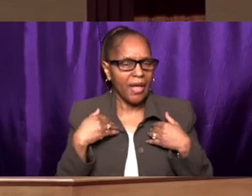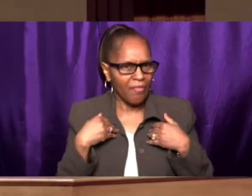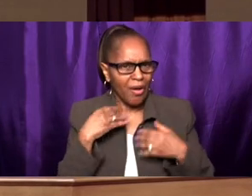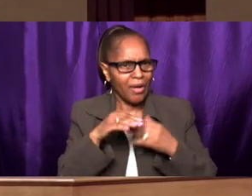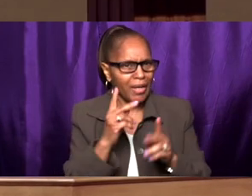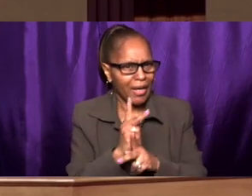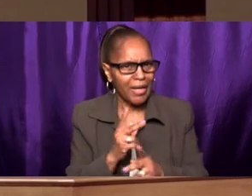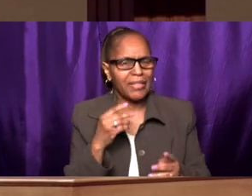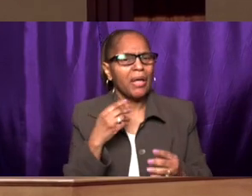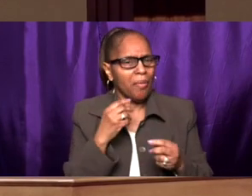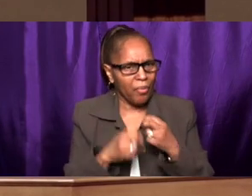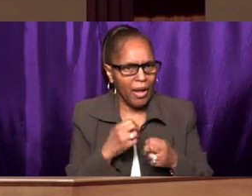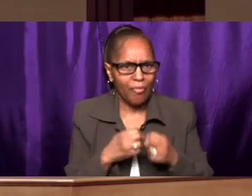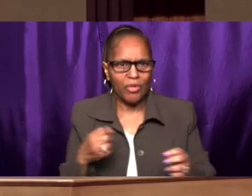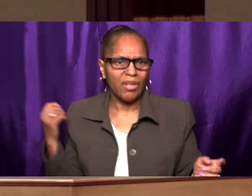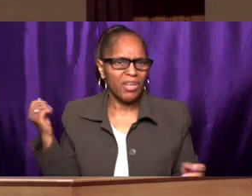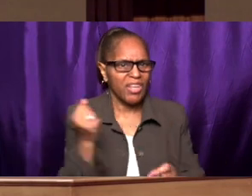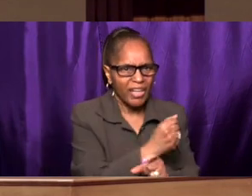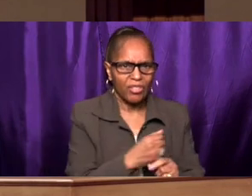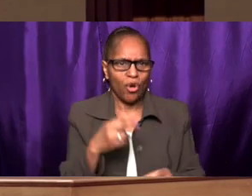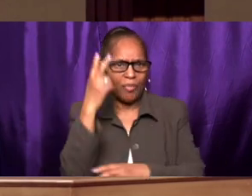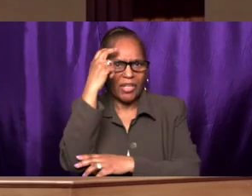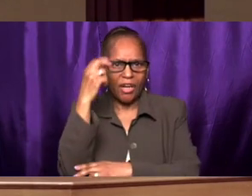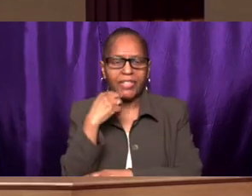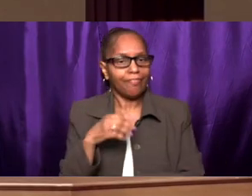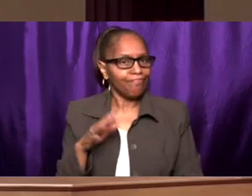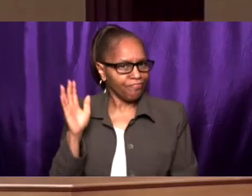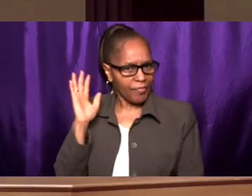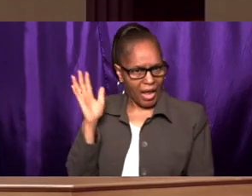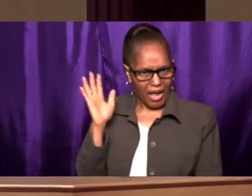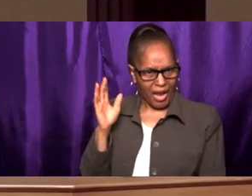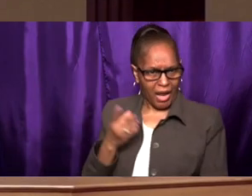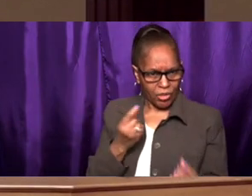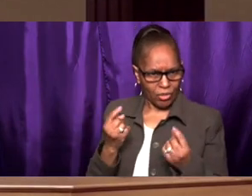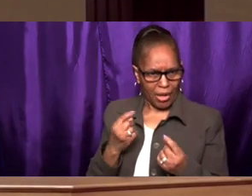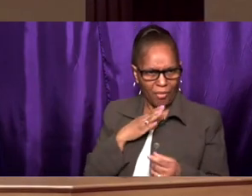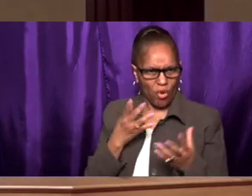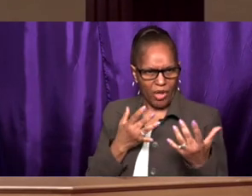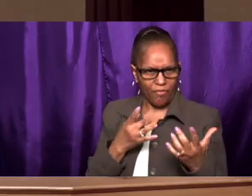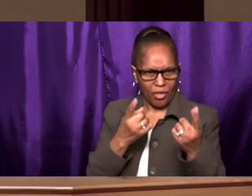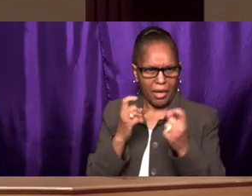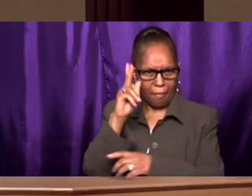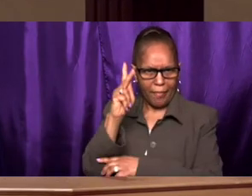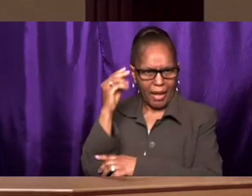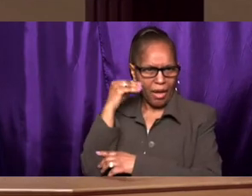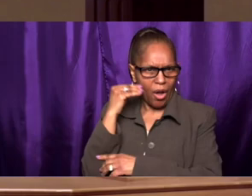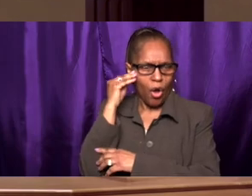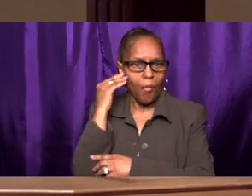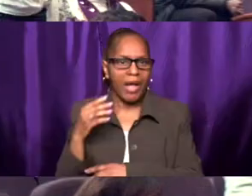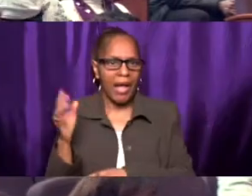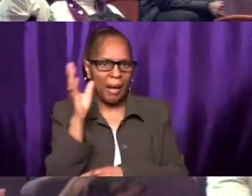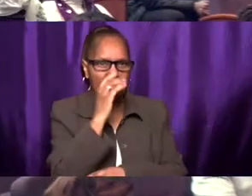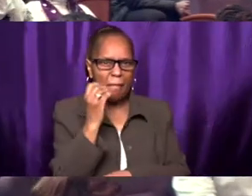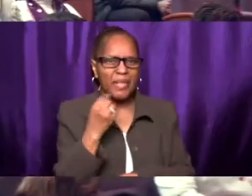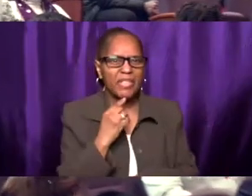you knock the door open and the devil says, how you doing? I've been waiting for you to come back home. I missed